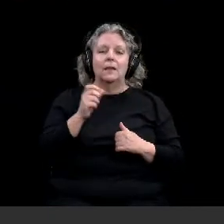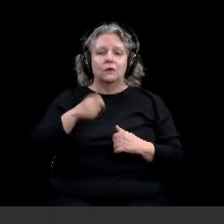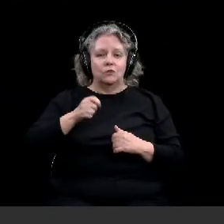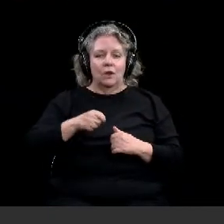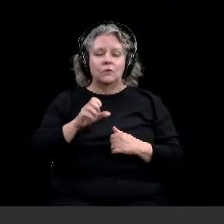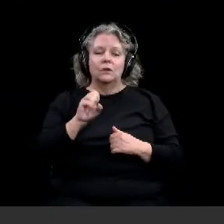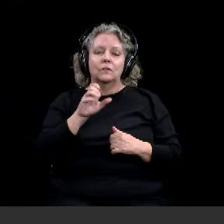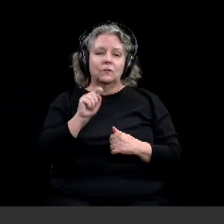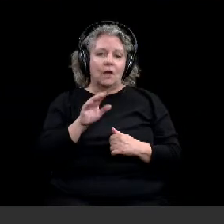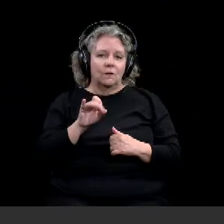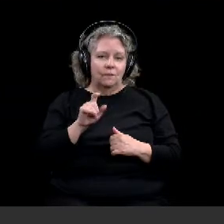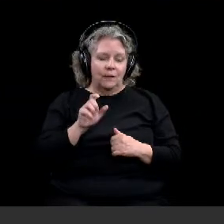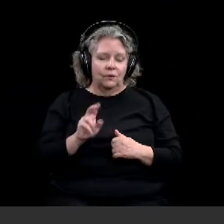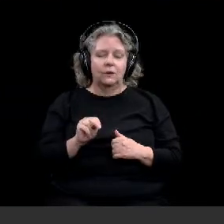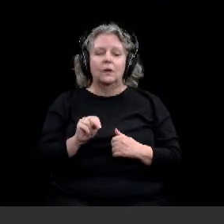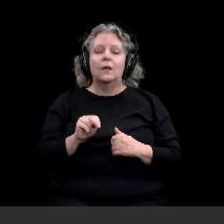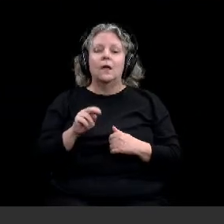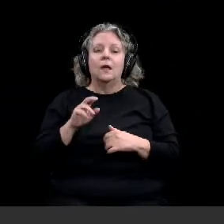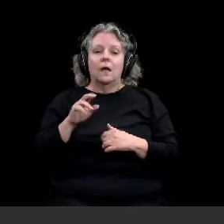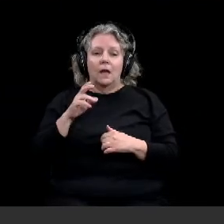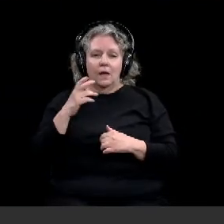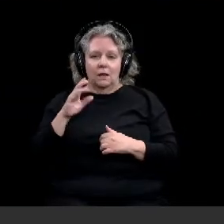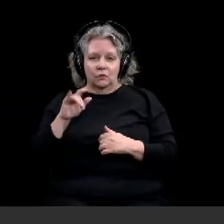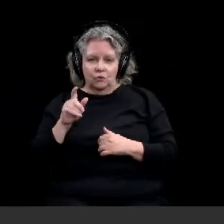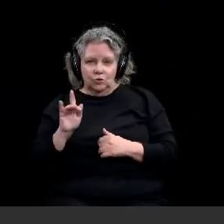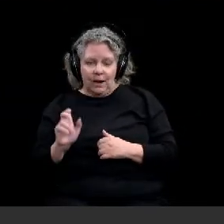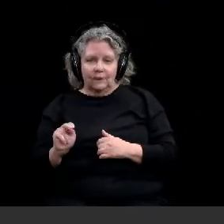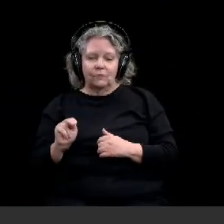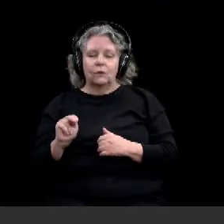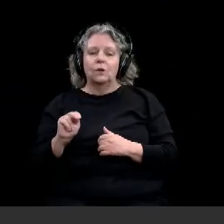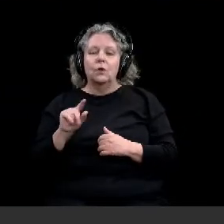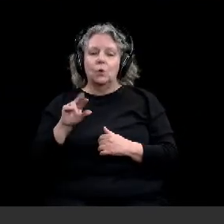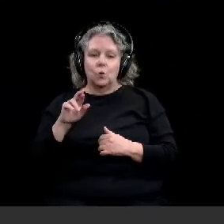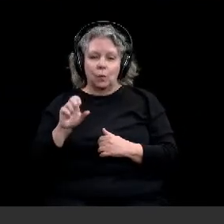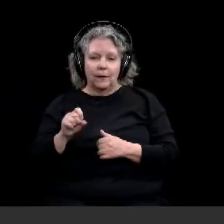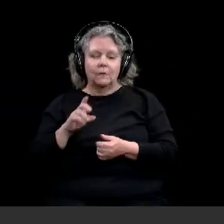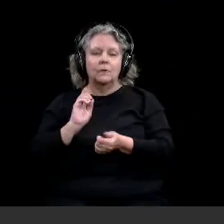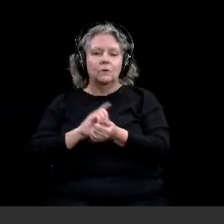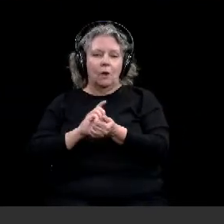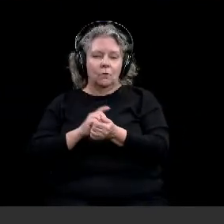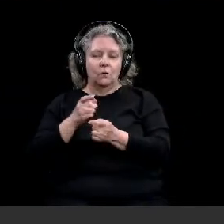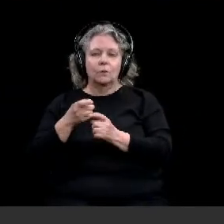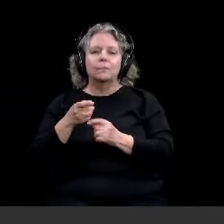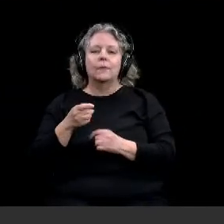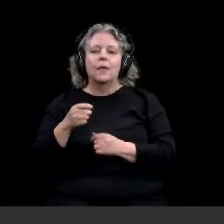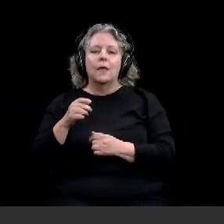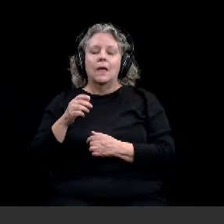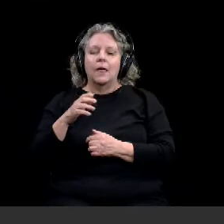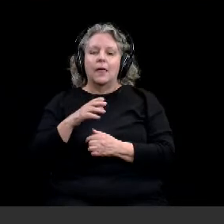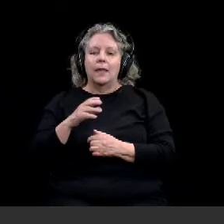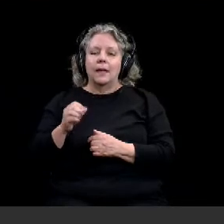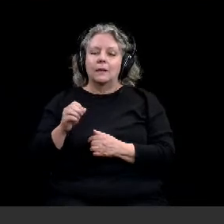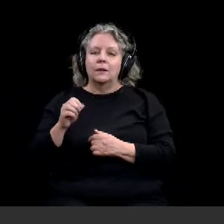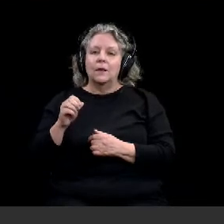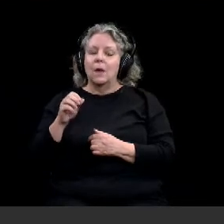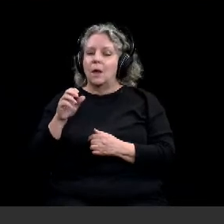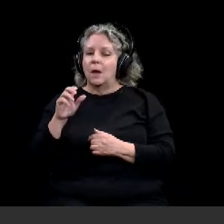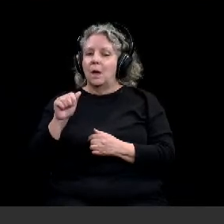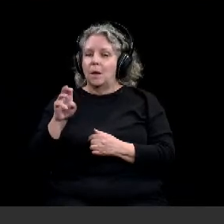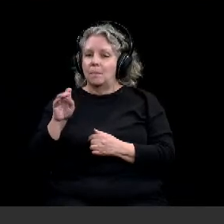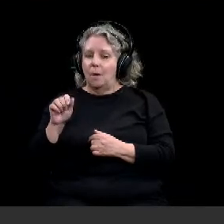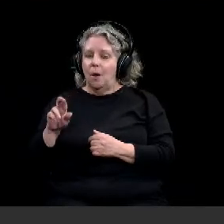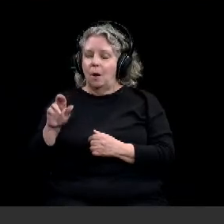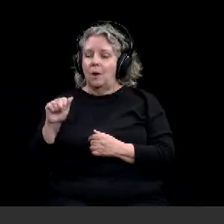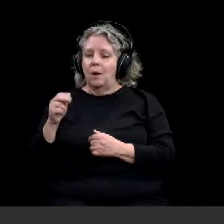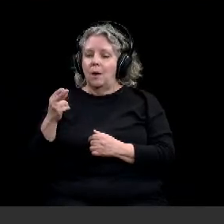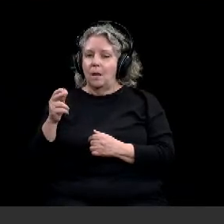Becker, Chief Medical Officer of Ascension Providence, Dr. Ahmad, Interim Chief Medical Officer for Baylor Scott & White.